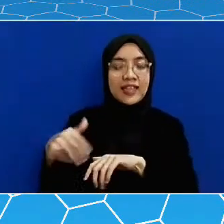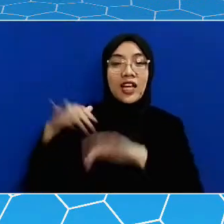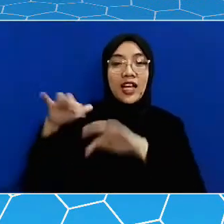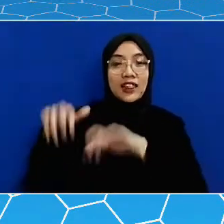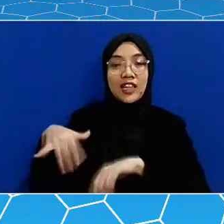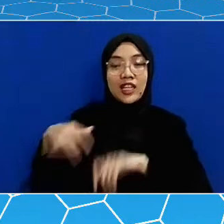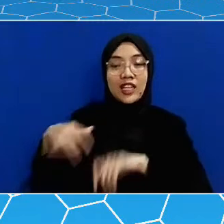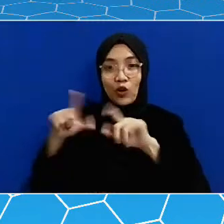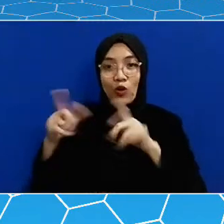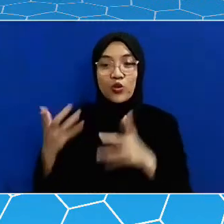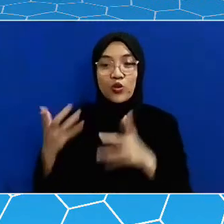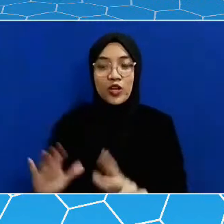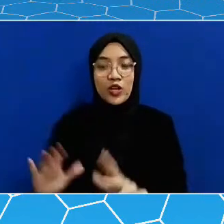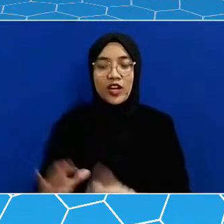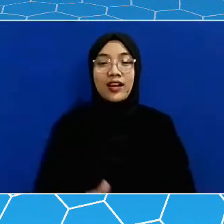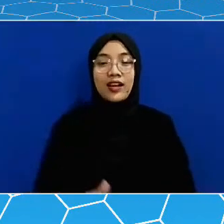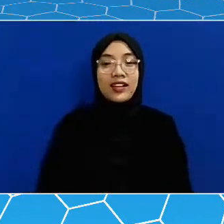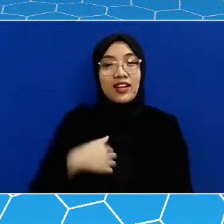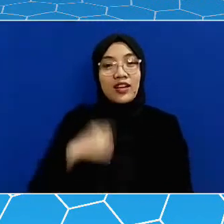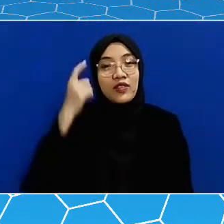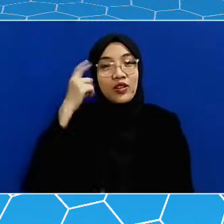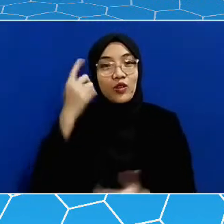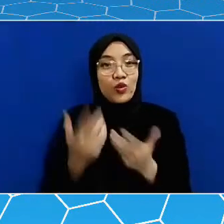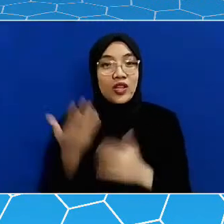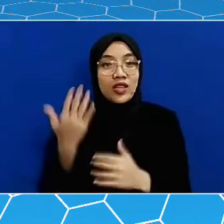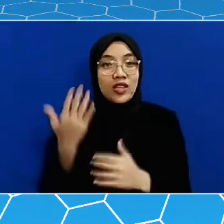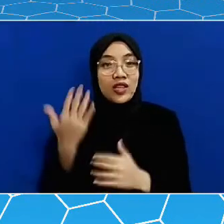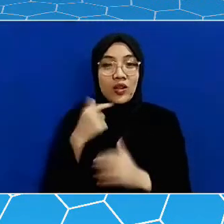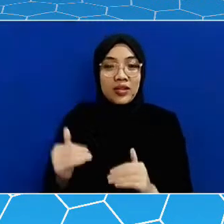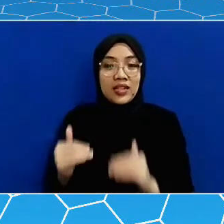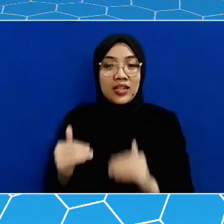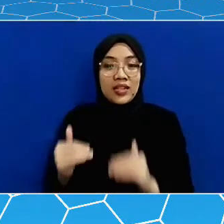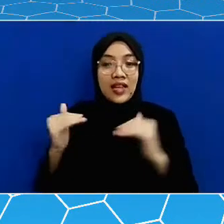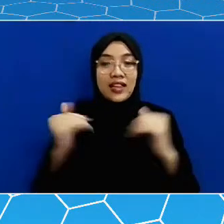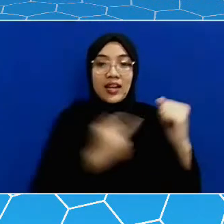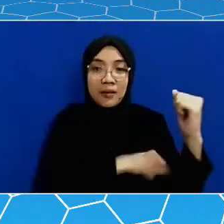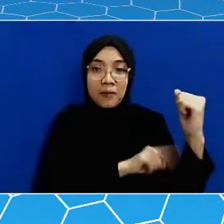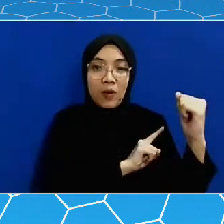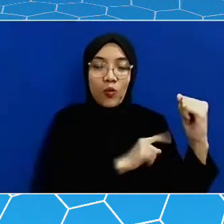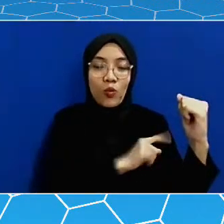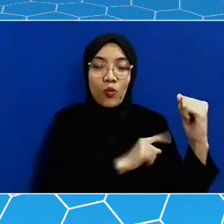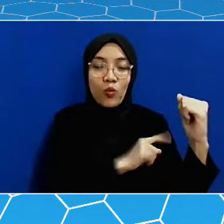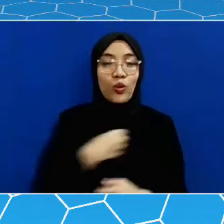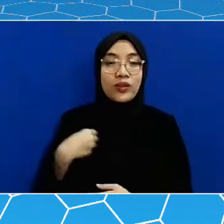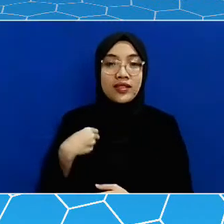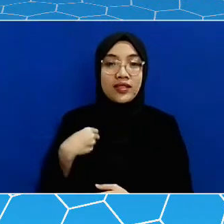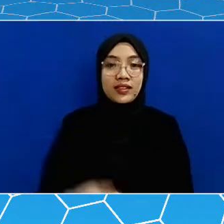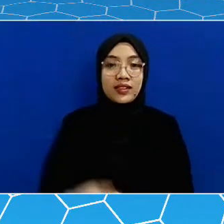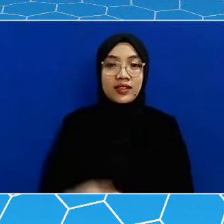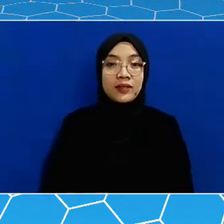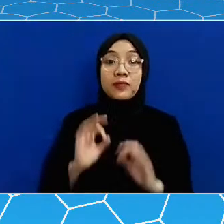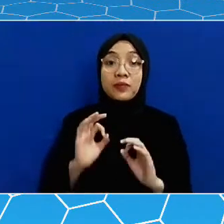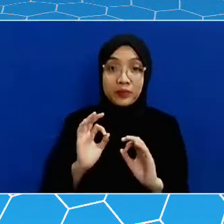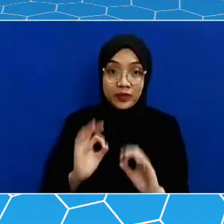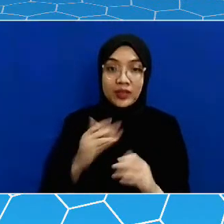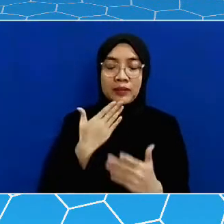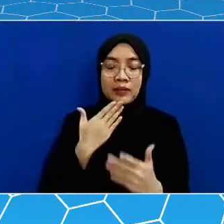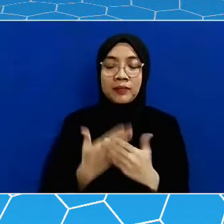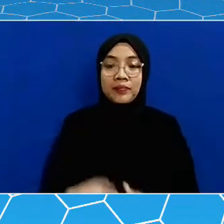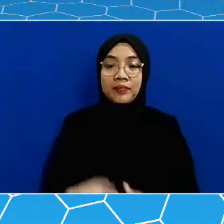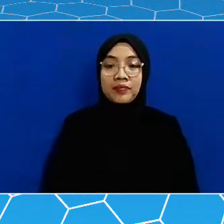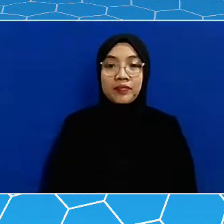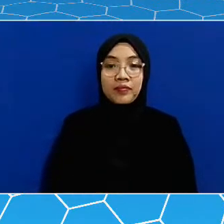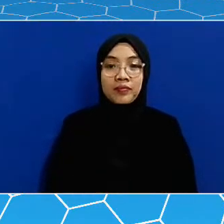medical professionals moving into acute services. Okay. Right. So then, as I said, I'll talk to